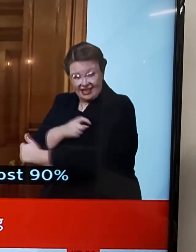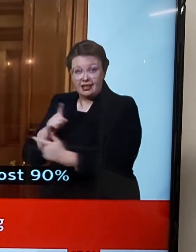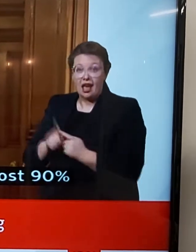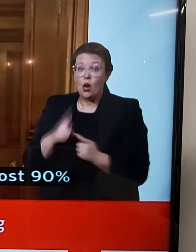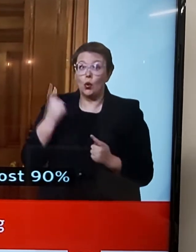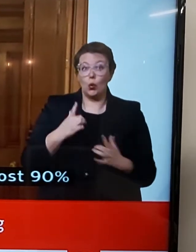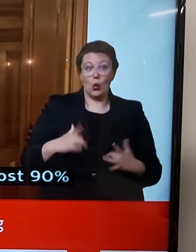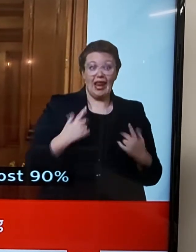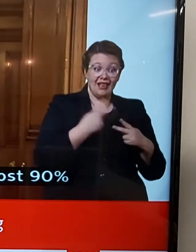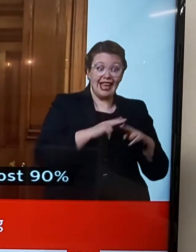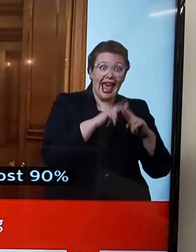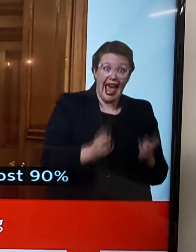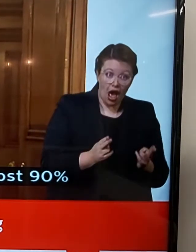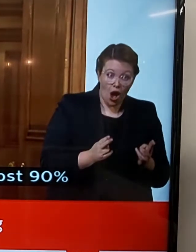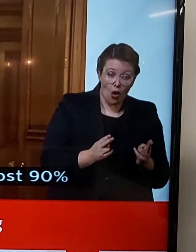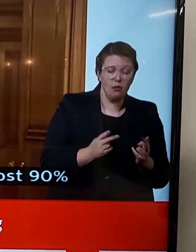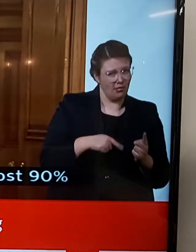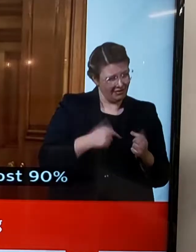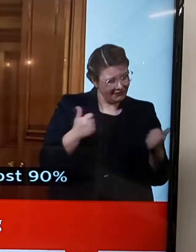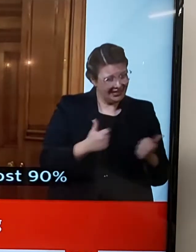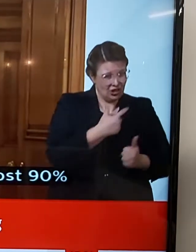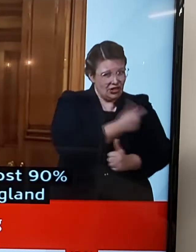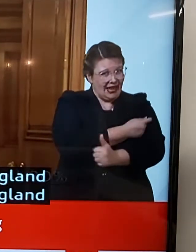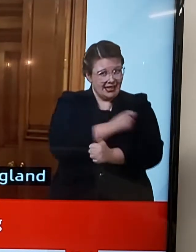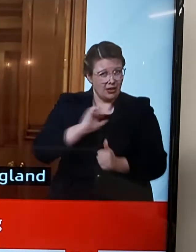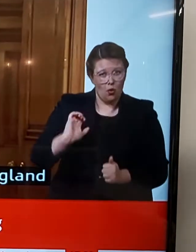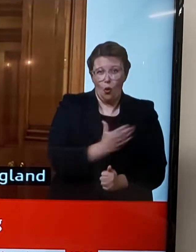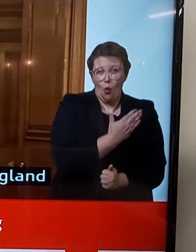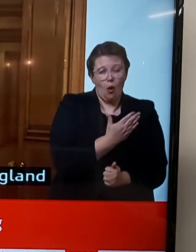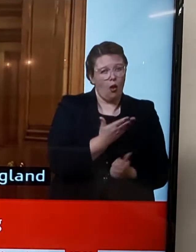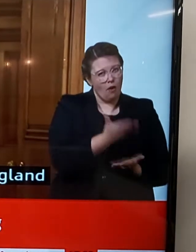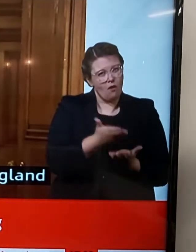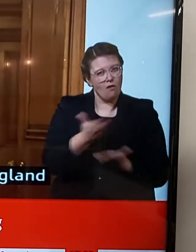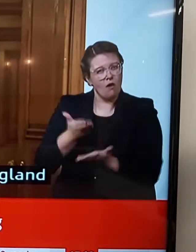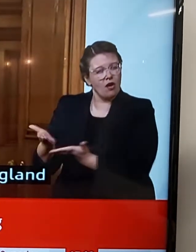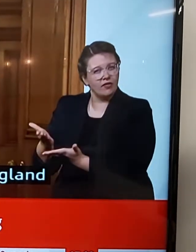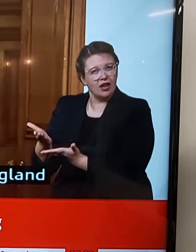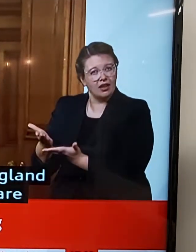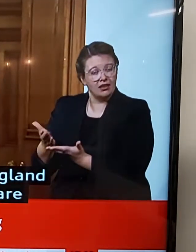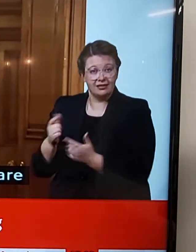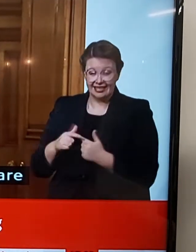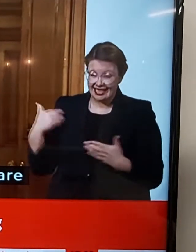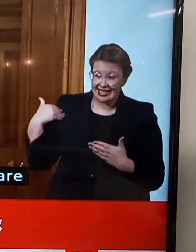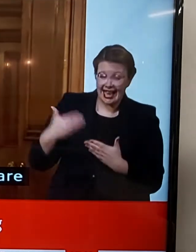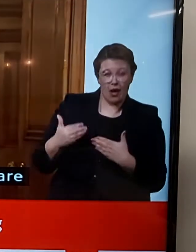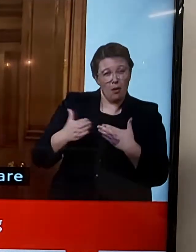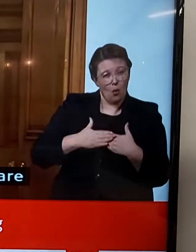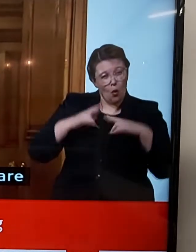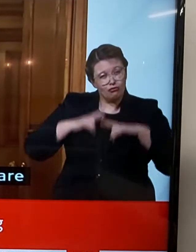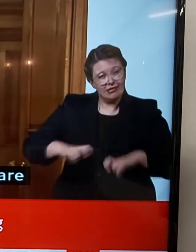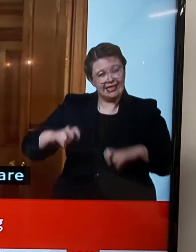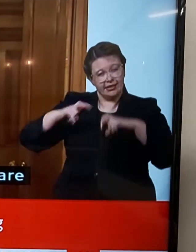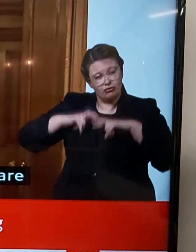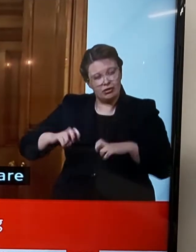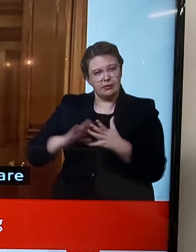care home. And with every jab and every day, we have more evidence about the effectiveness of these